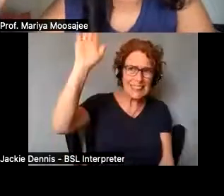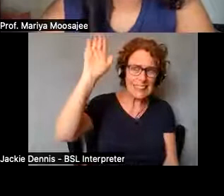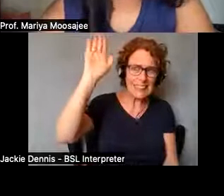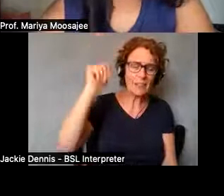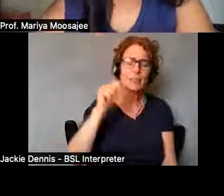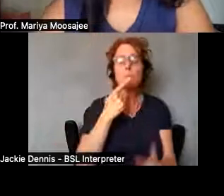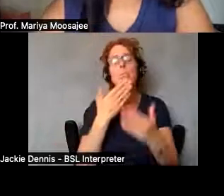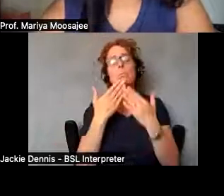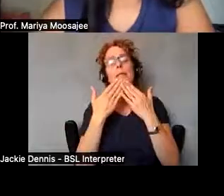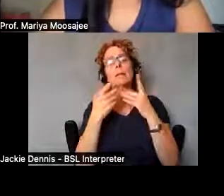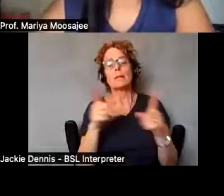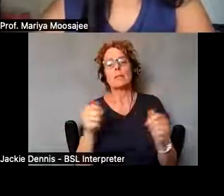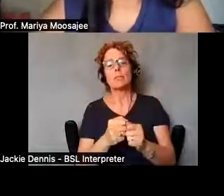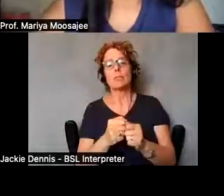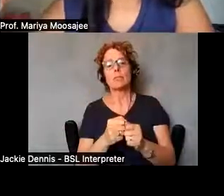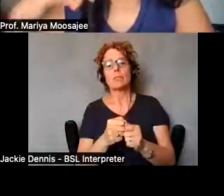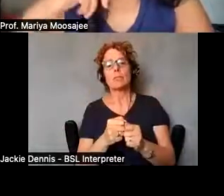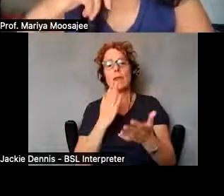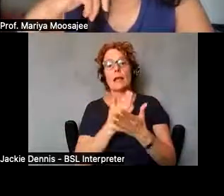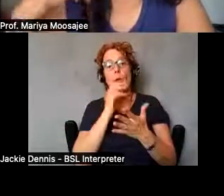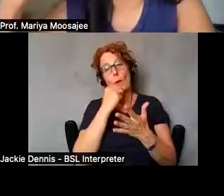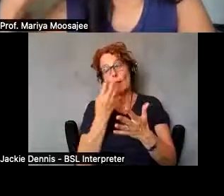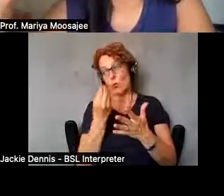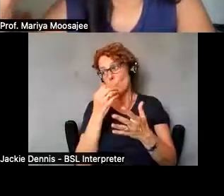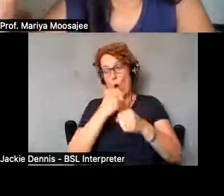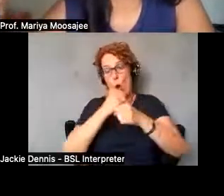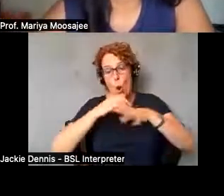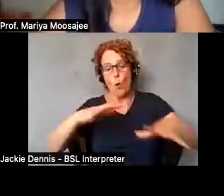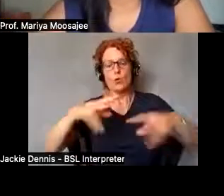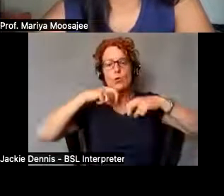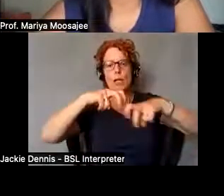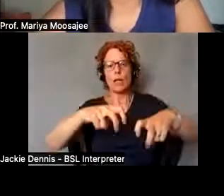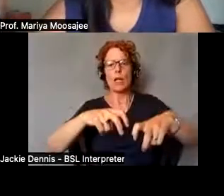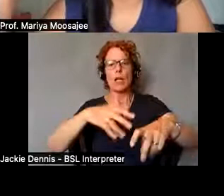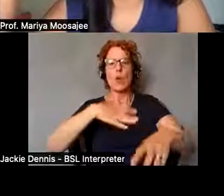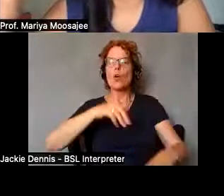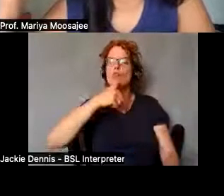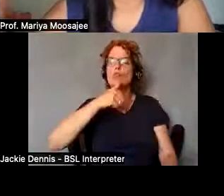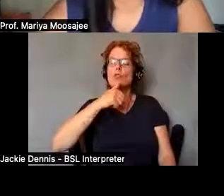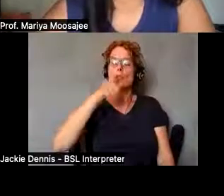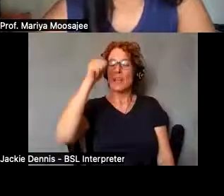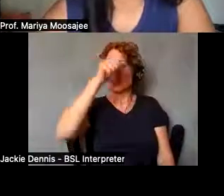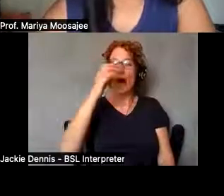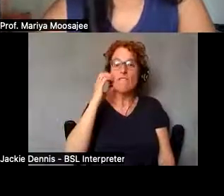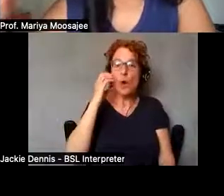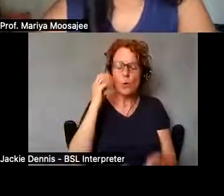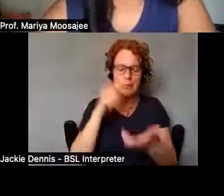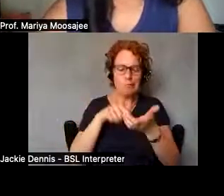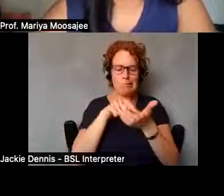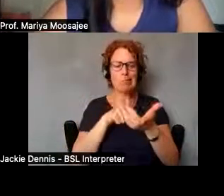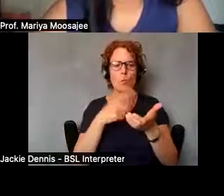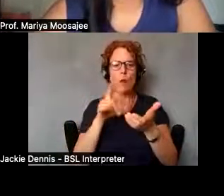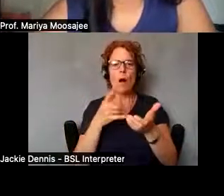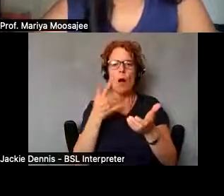We're actually just about to launch a study where we want to use smartphones to monitor